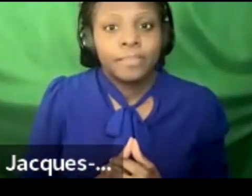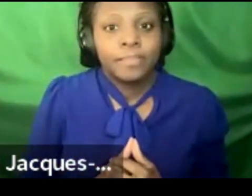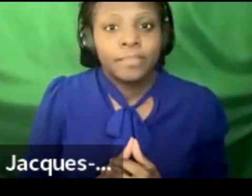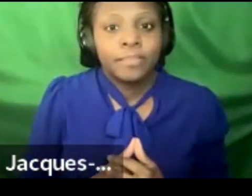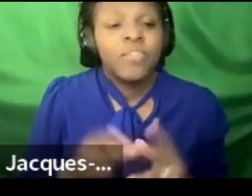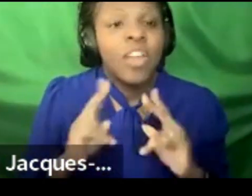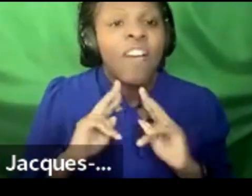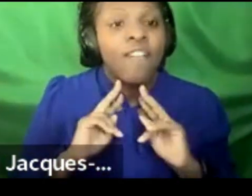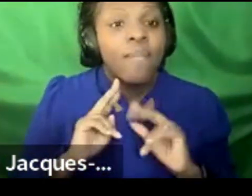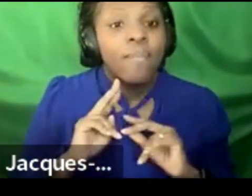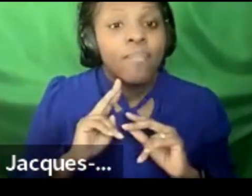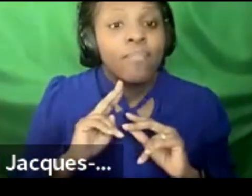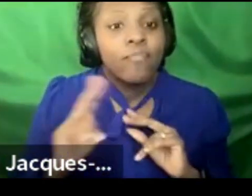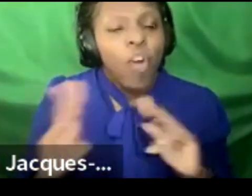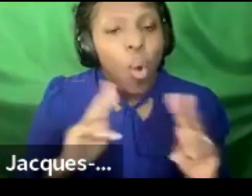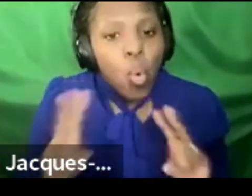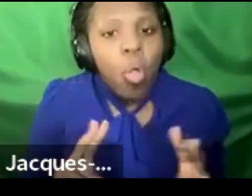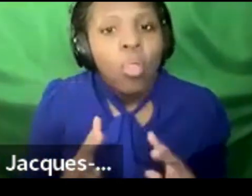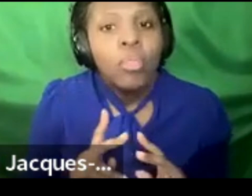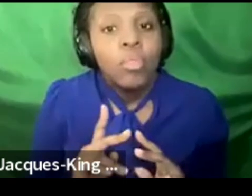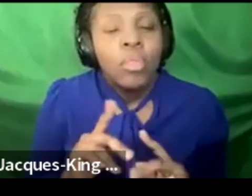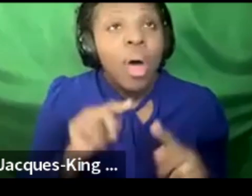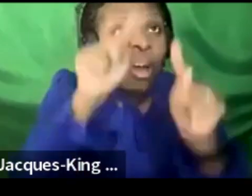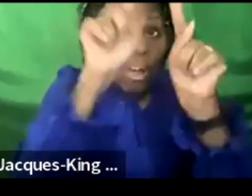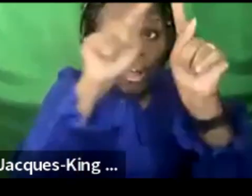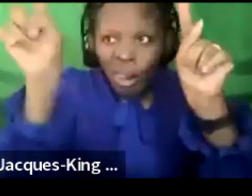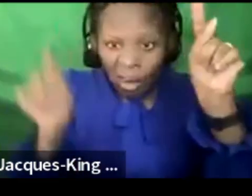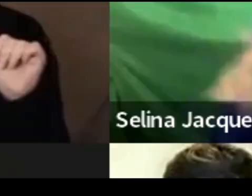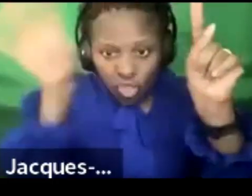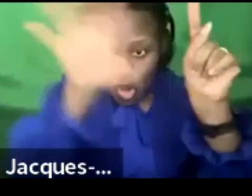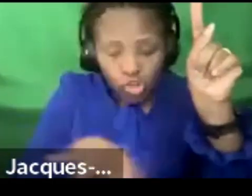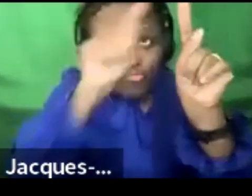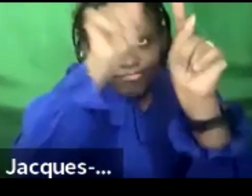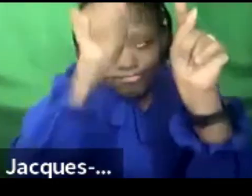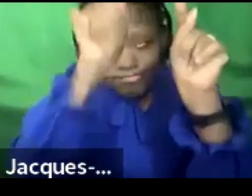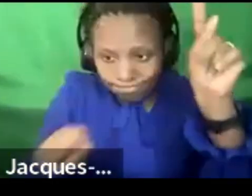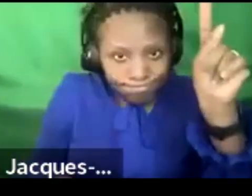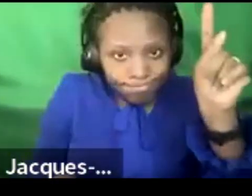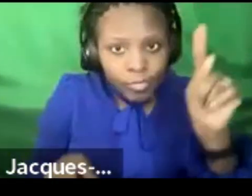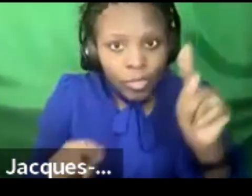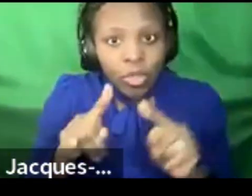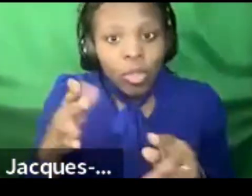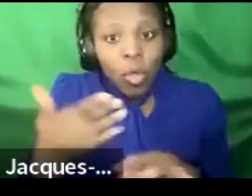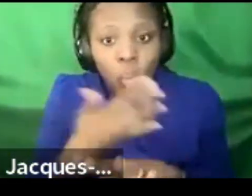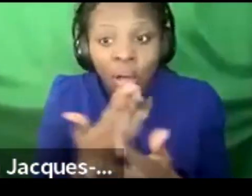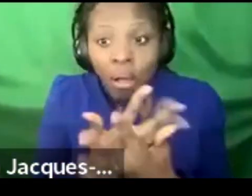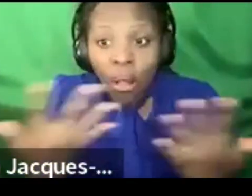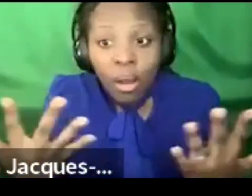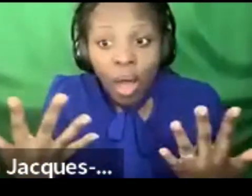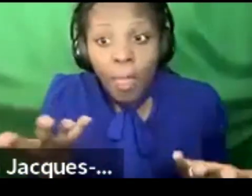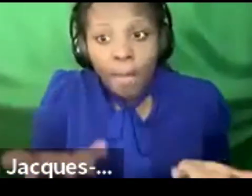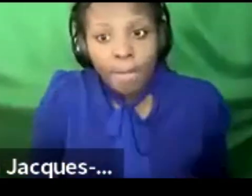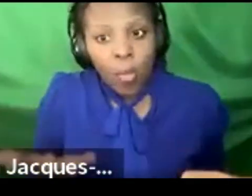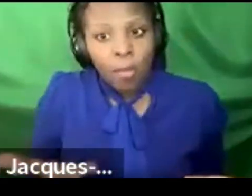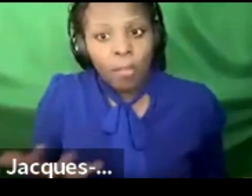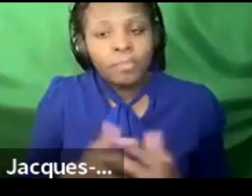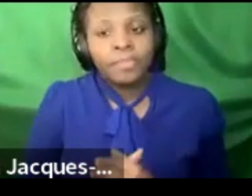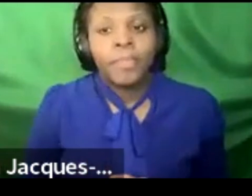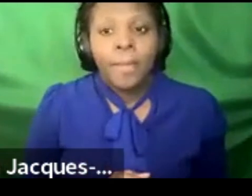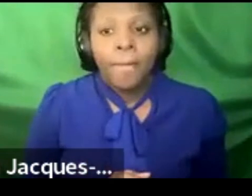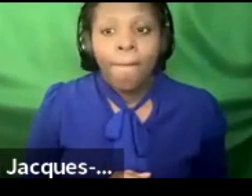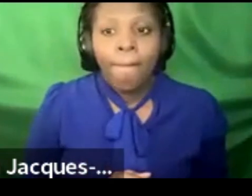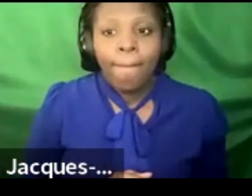Vogue balls. There's a lot of voguing balls up and down the country, and I tend to work in those a lot at the moment.